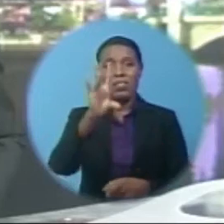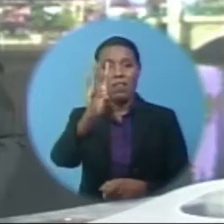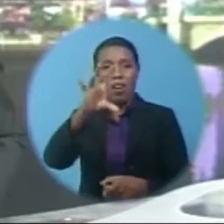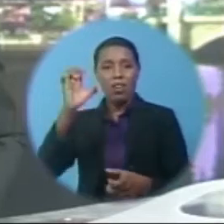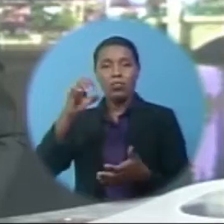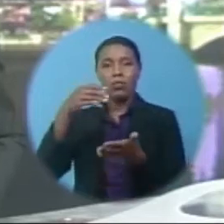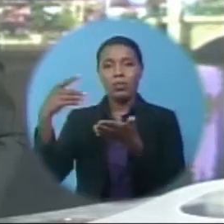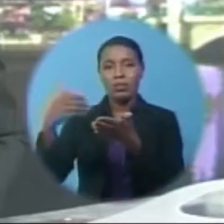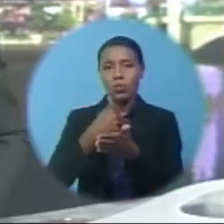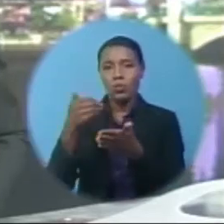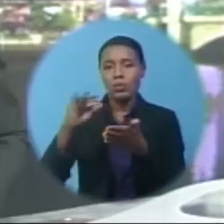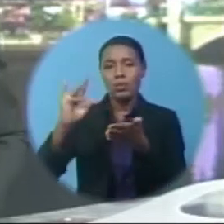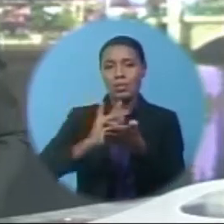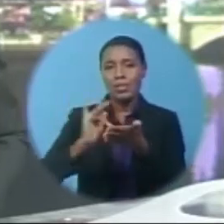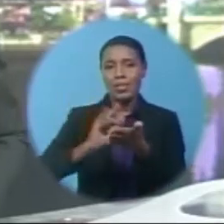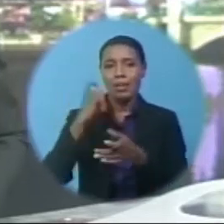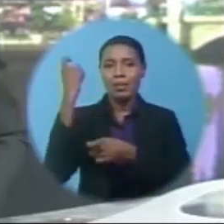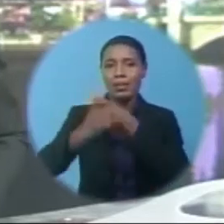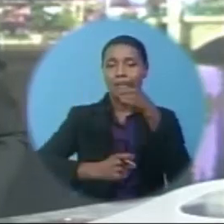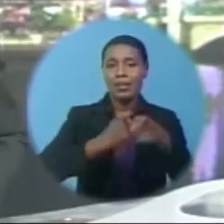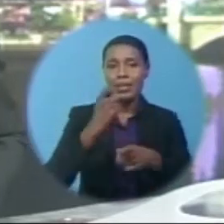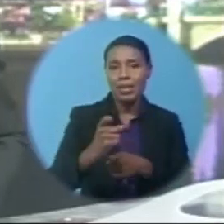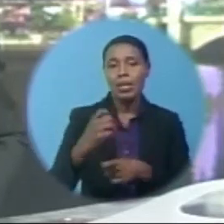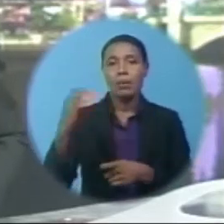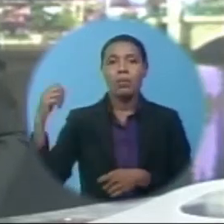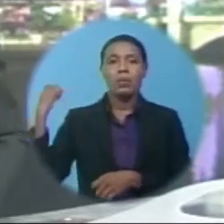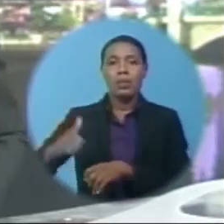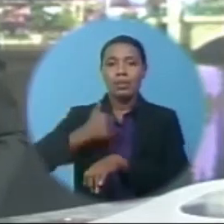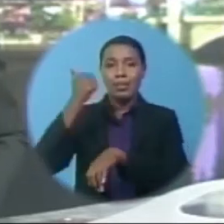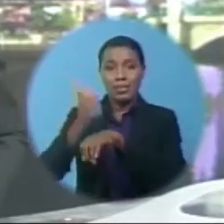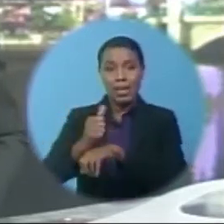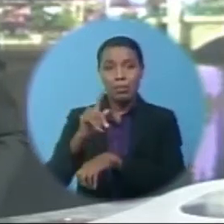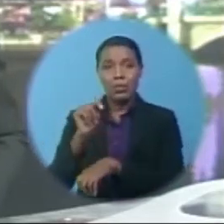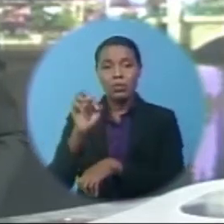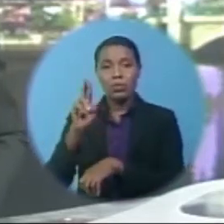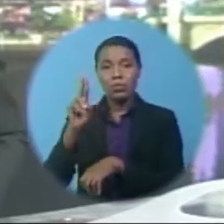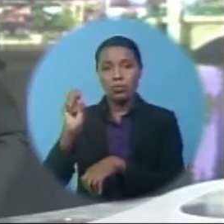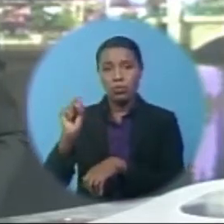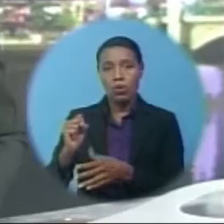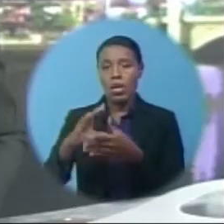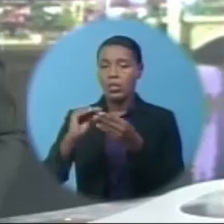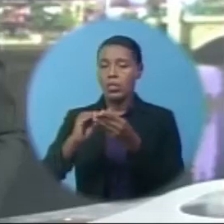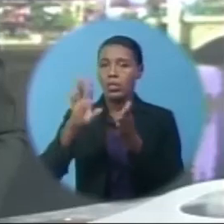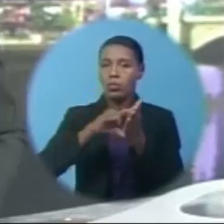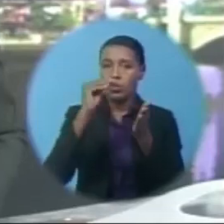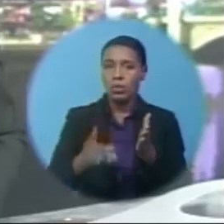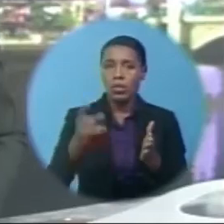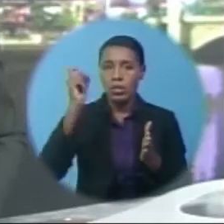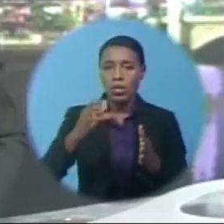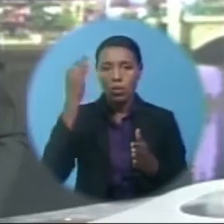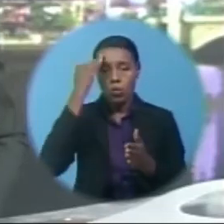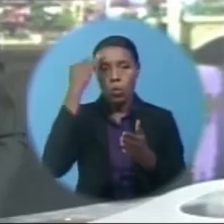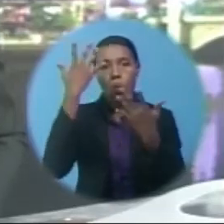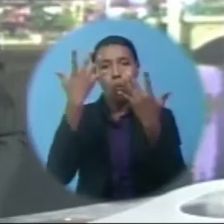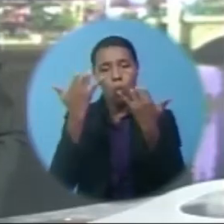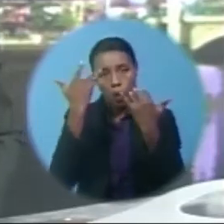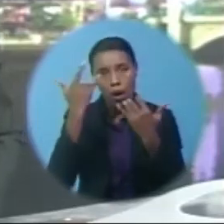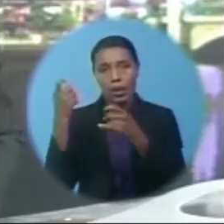15 schools on the island, and founder Aaron Trust told the students it is important that they know why they are getting the